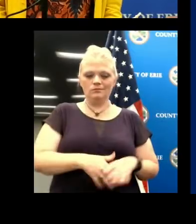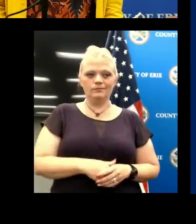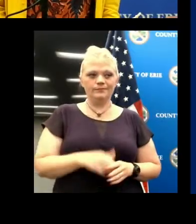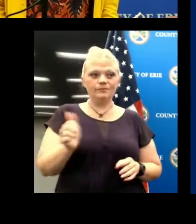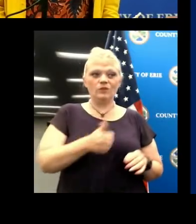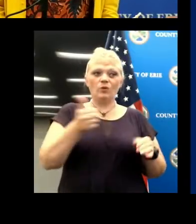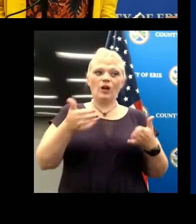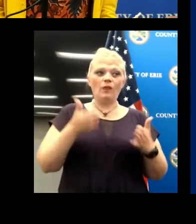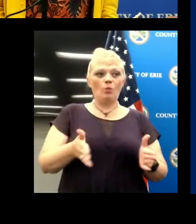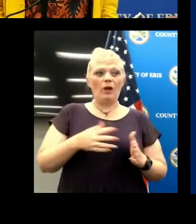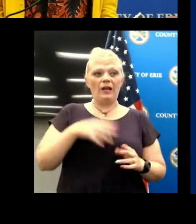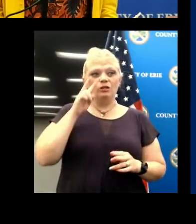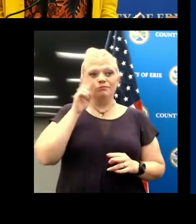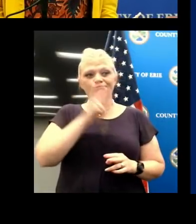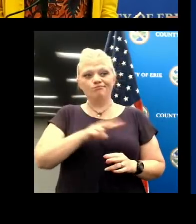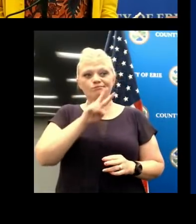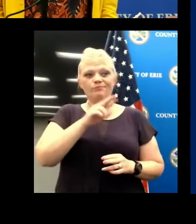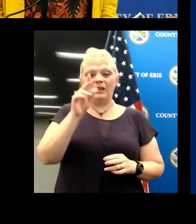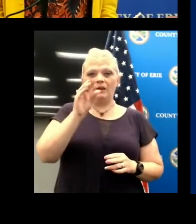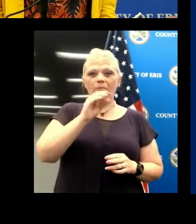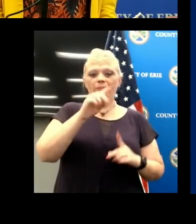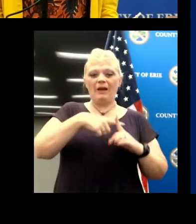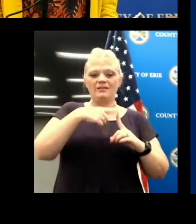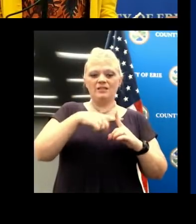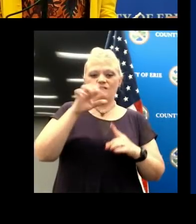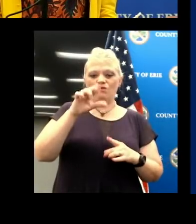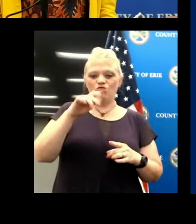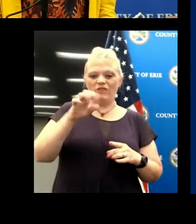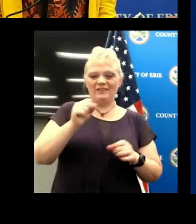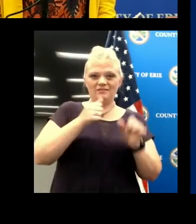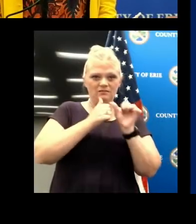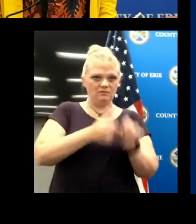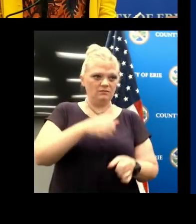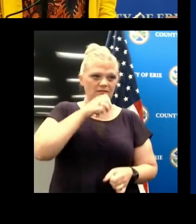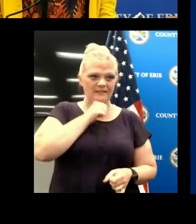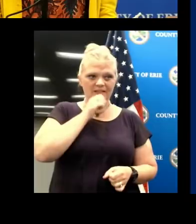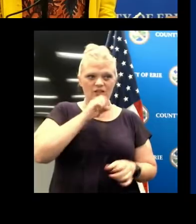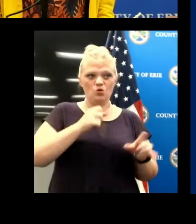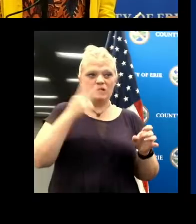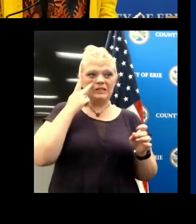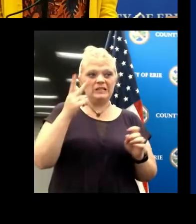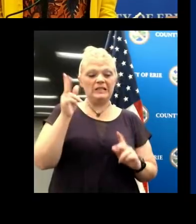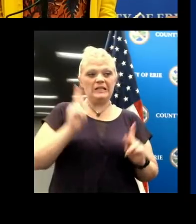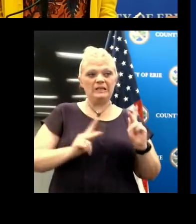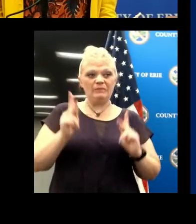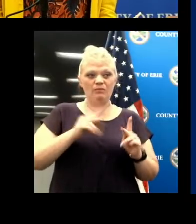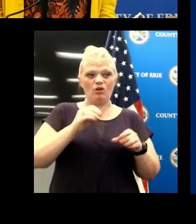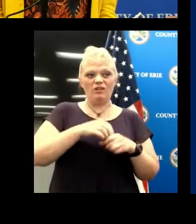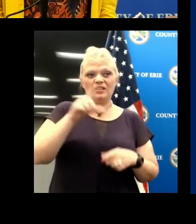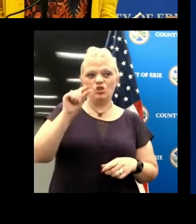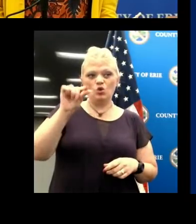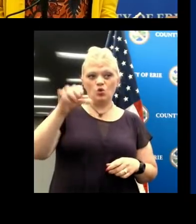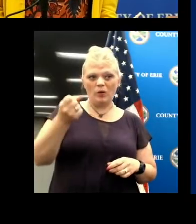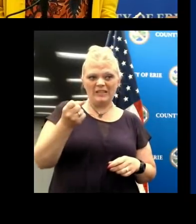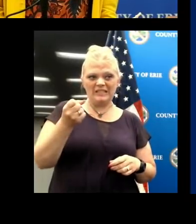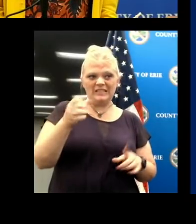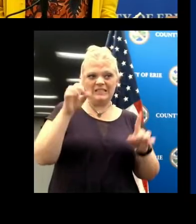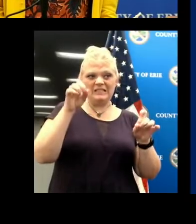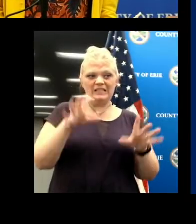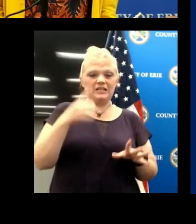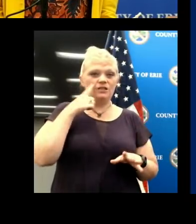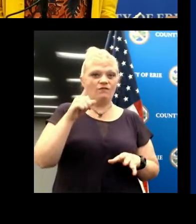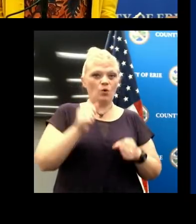looking at the positivity rates by age. So again, you can see that among people in their 20s who were tested